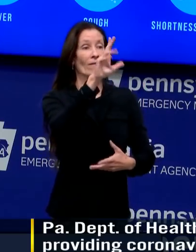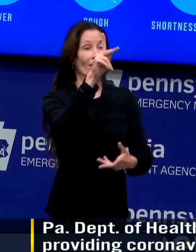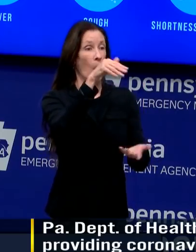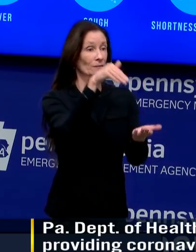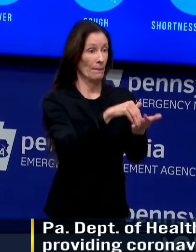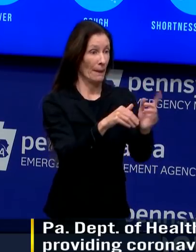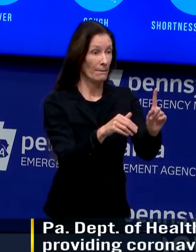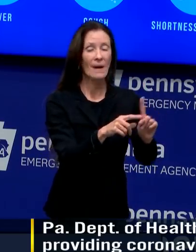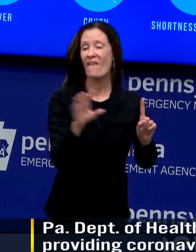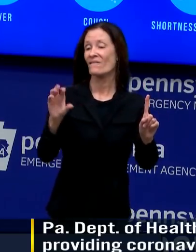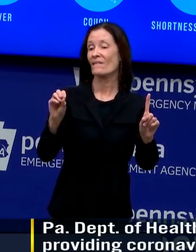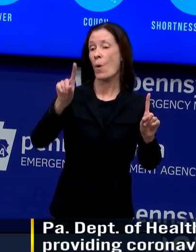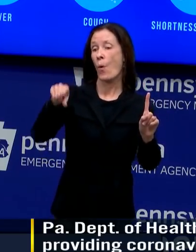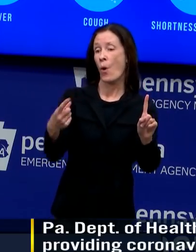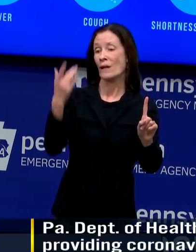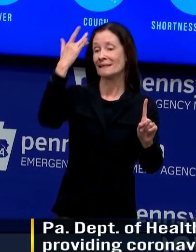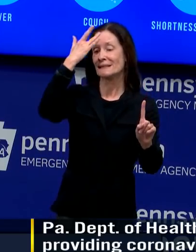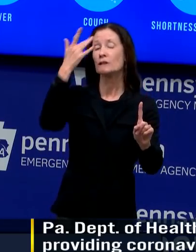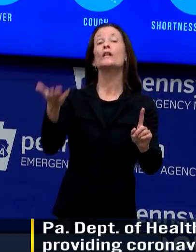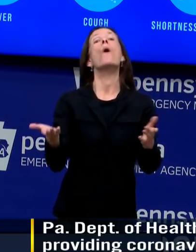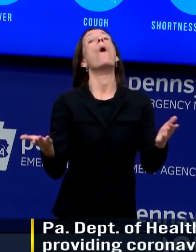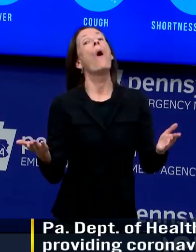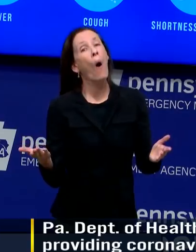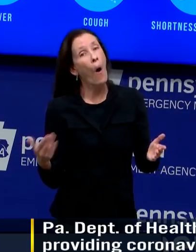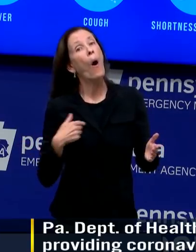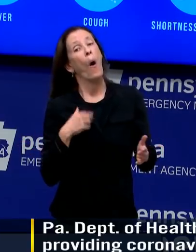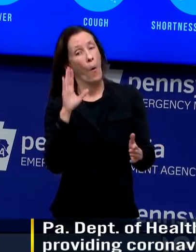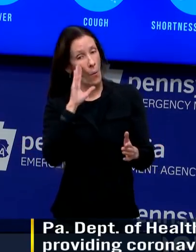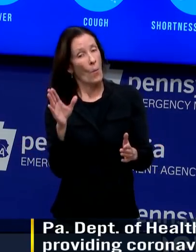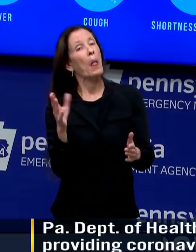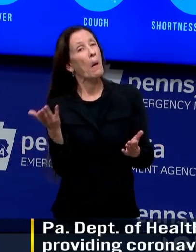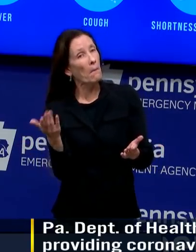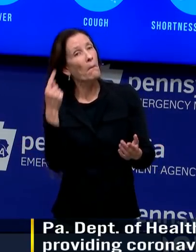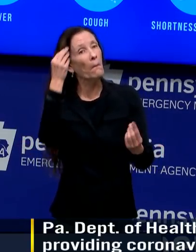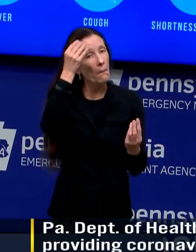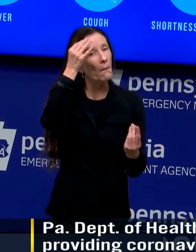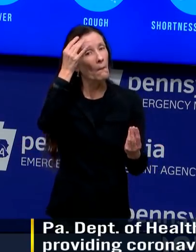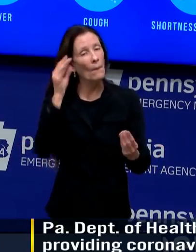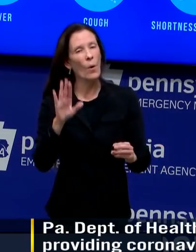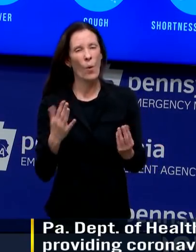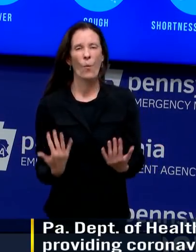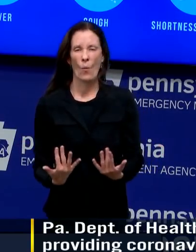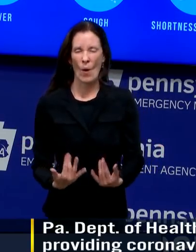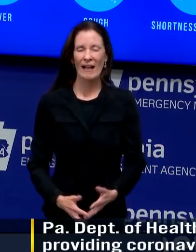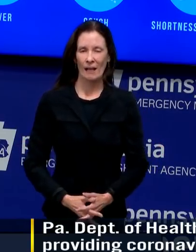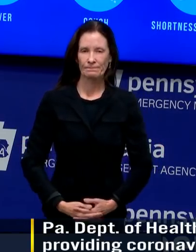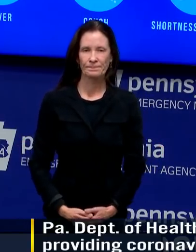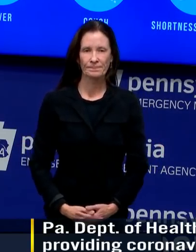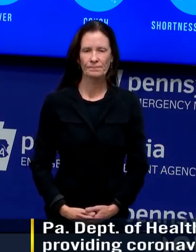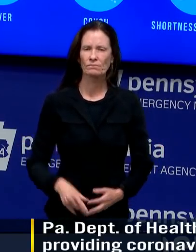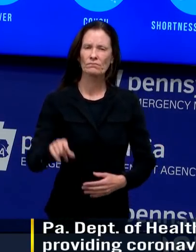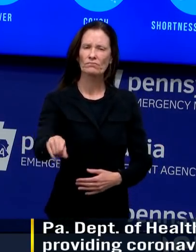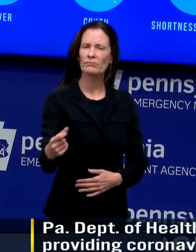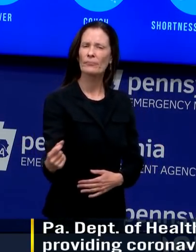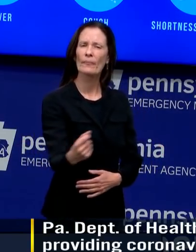From Telemundo, will the state or the counties have a final say on when to reopen?